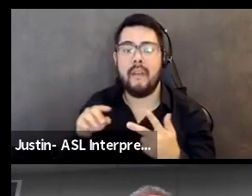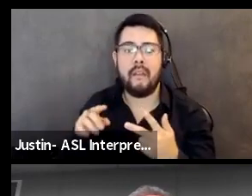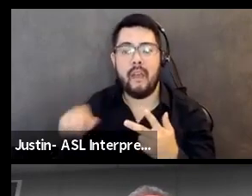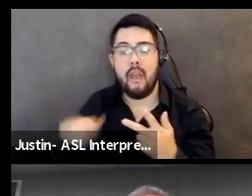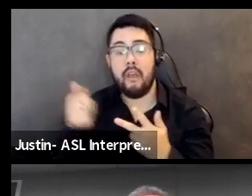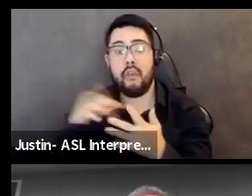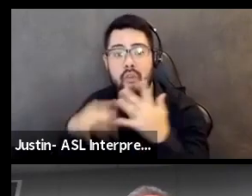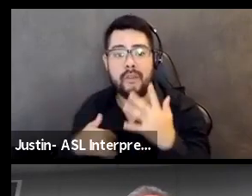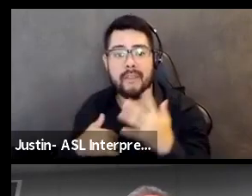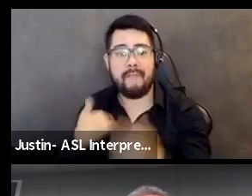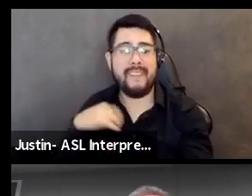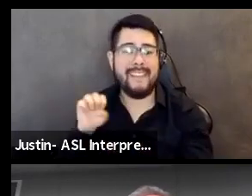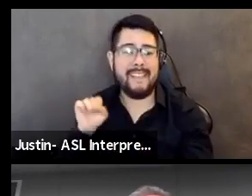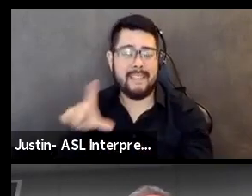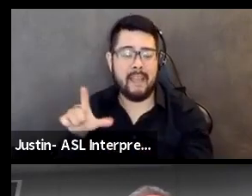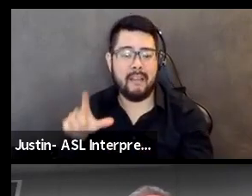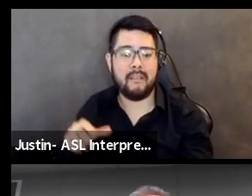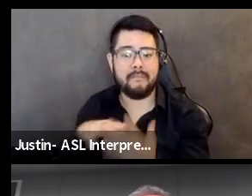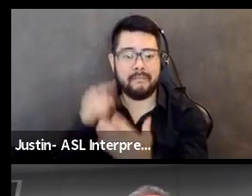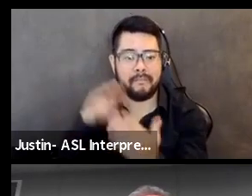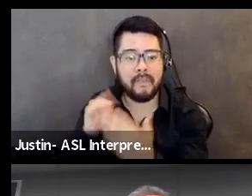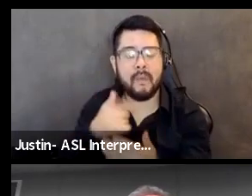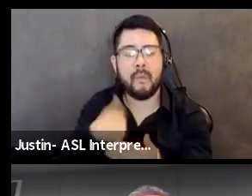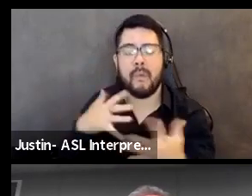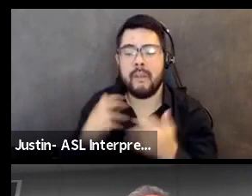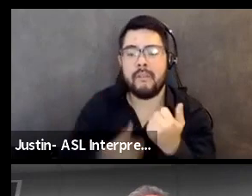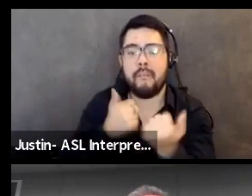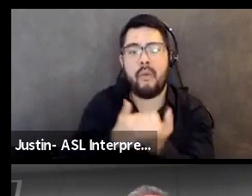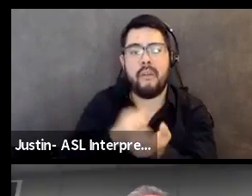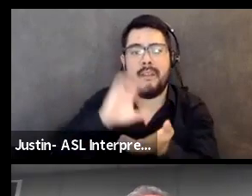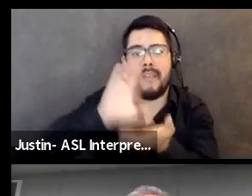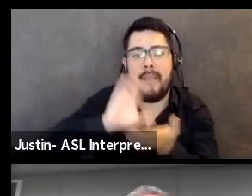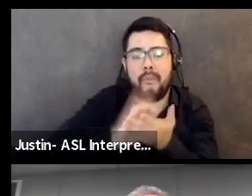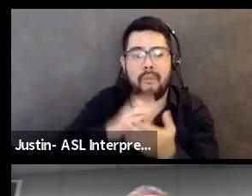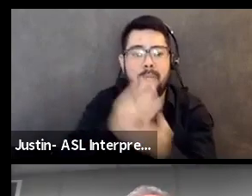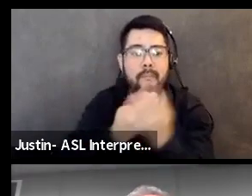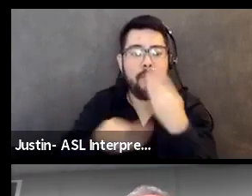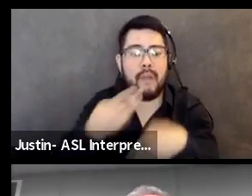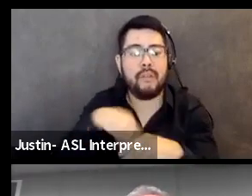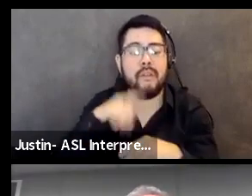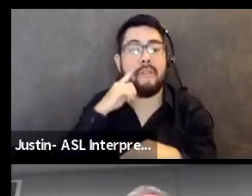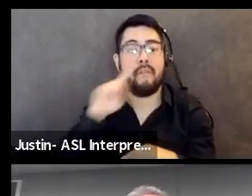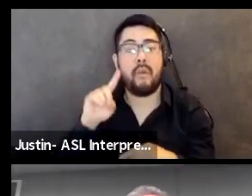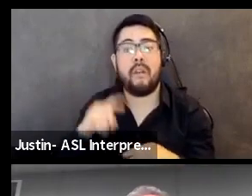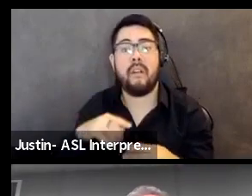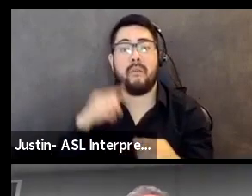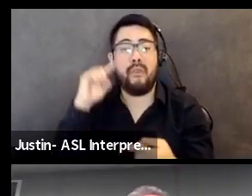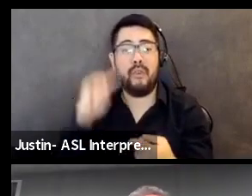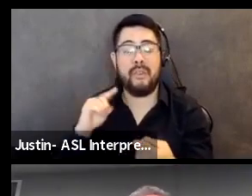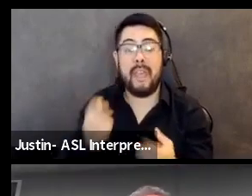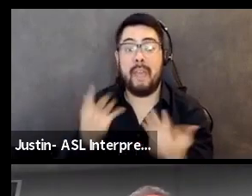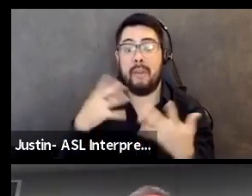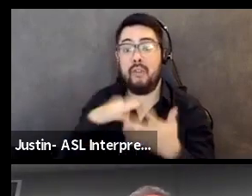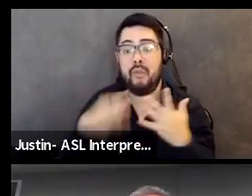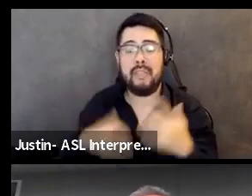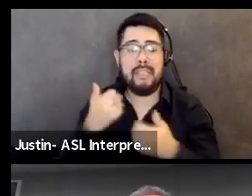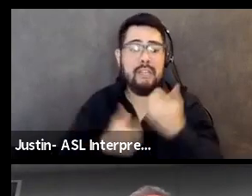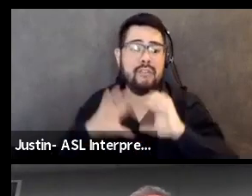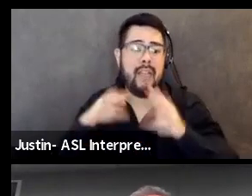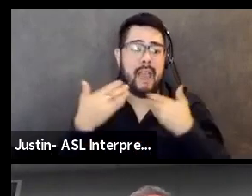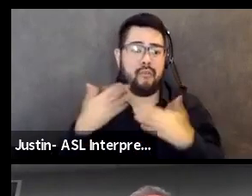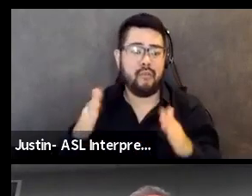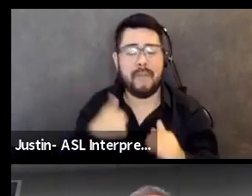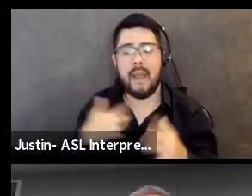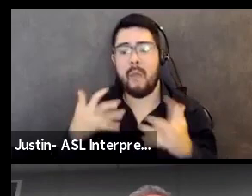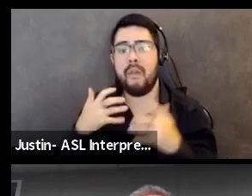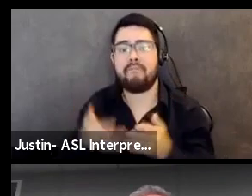grateful for the allocation of funds in the capital budget for an expansion to provide relief to our overcrowded school i'm here requesting your support in